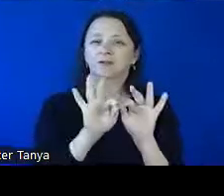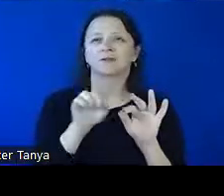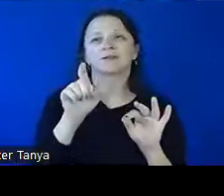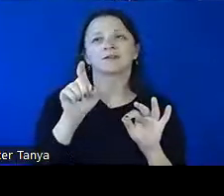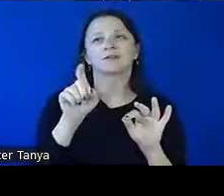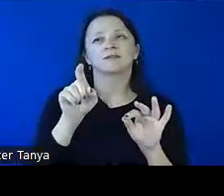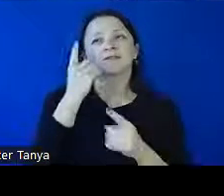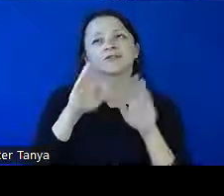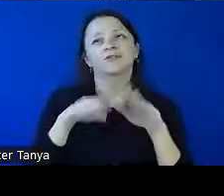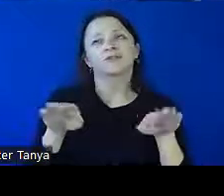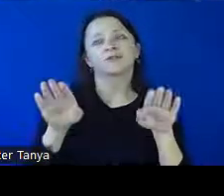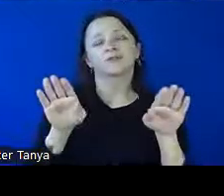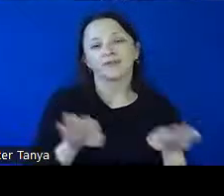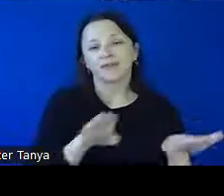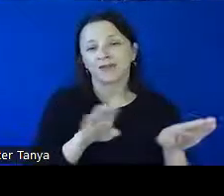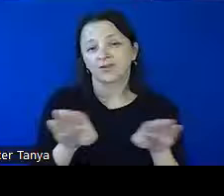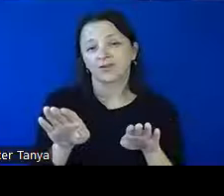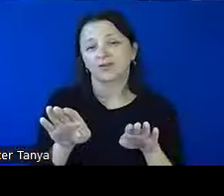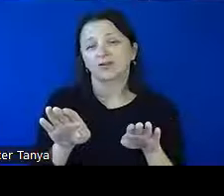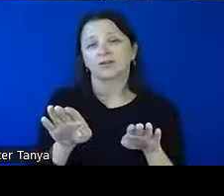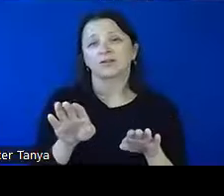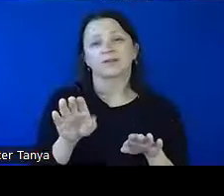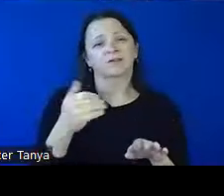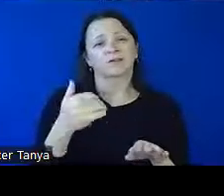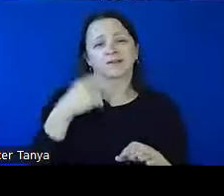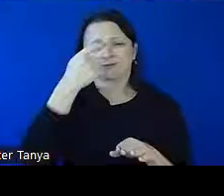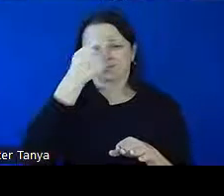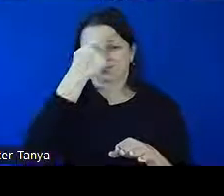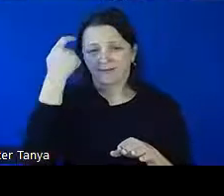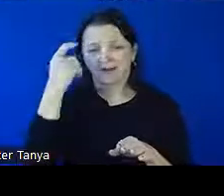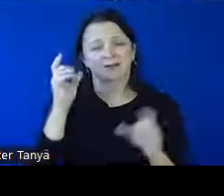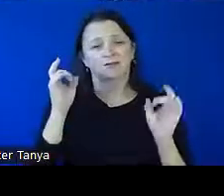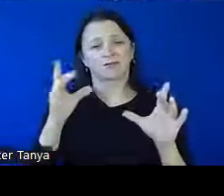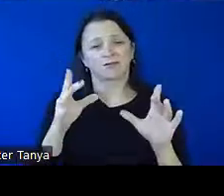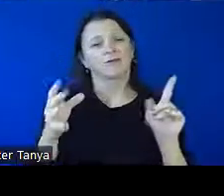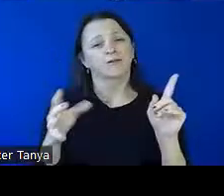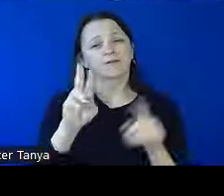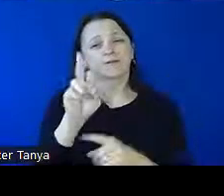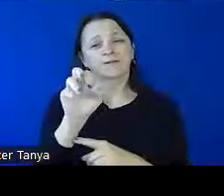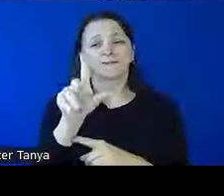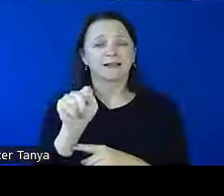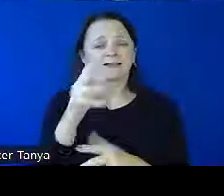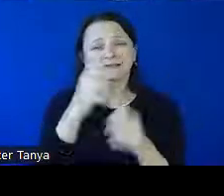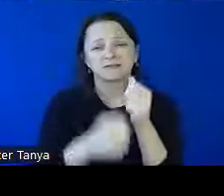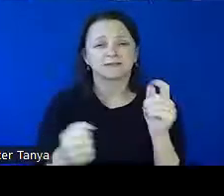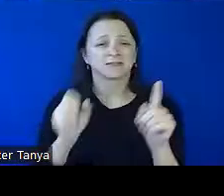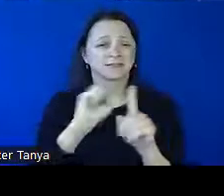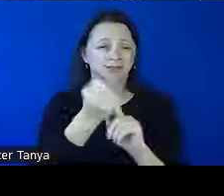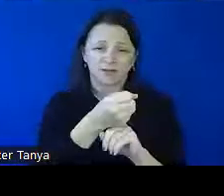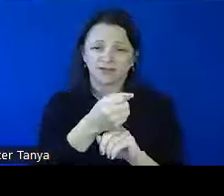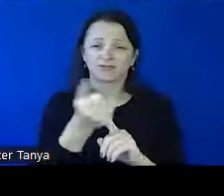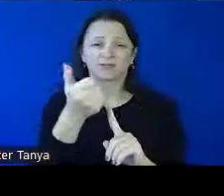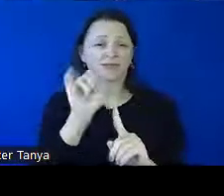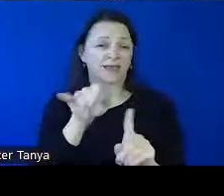to think about any exposures to traumatic or violent situations or